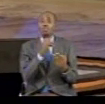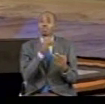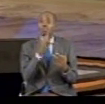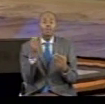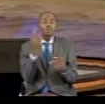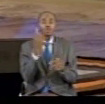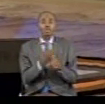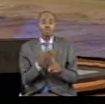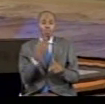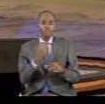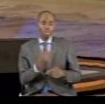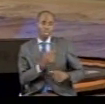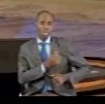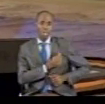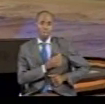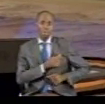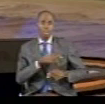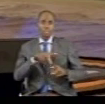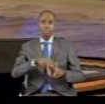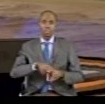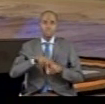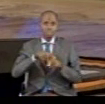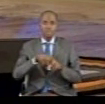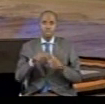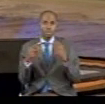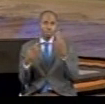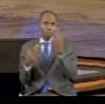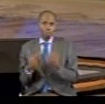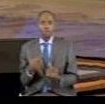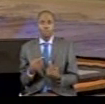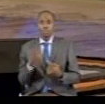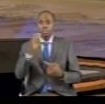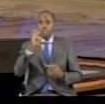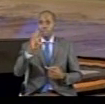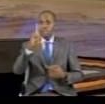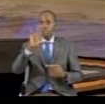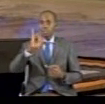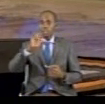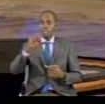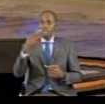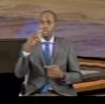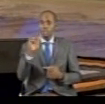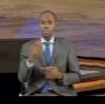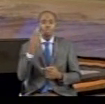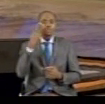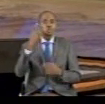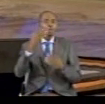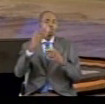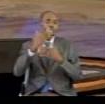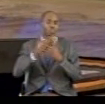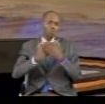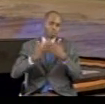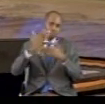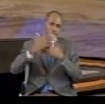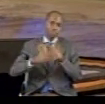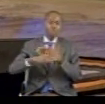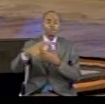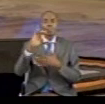and the horses coming from the king of Syria. Elisha saw beyond. You will see